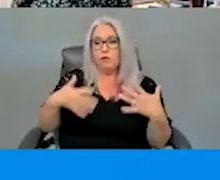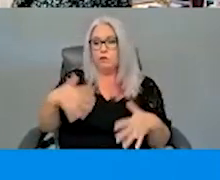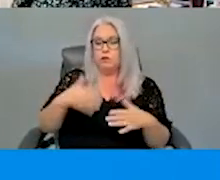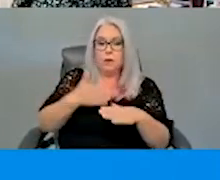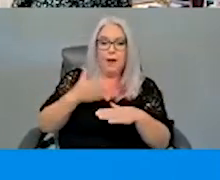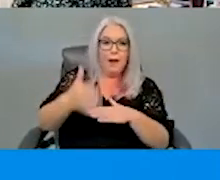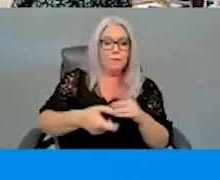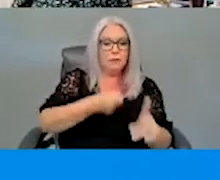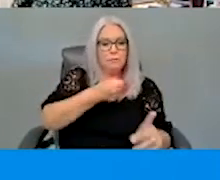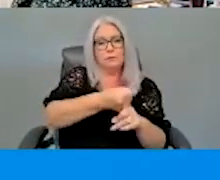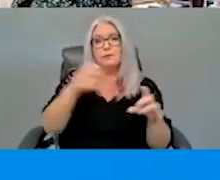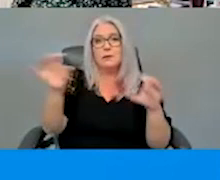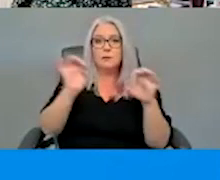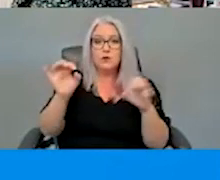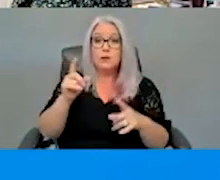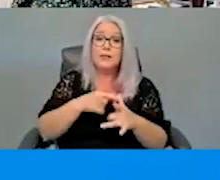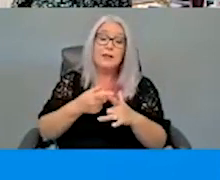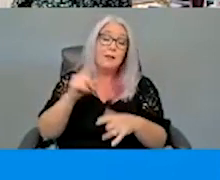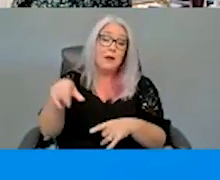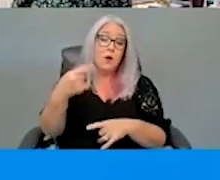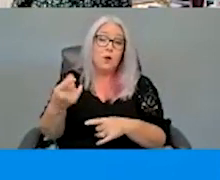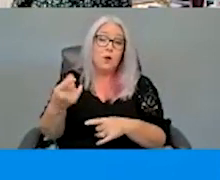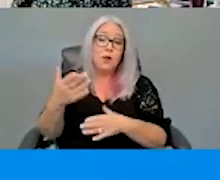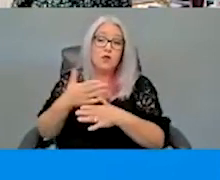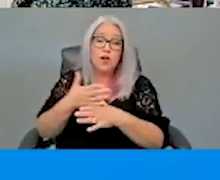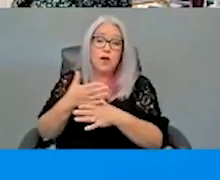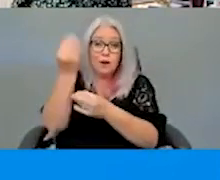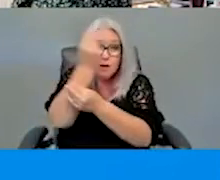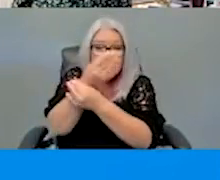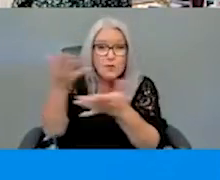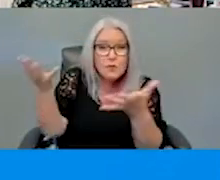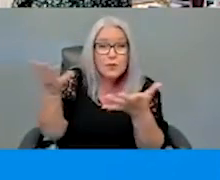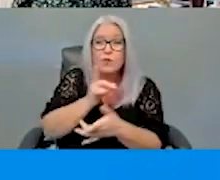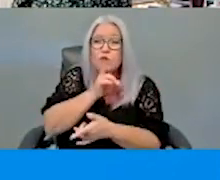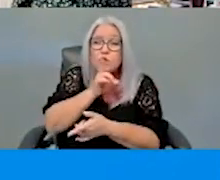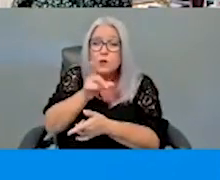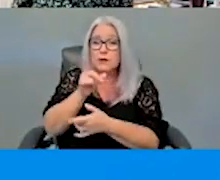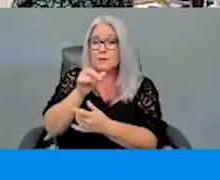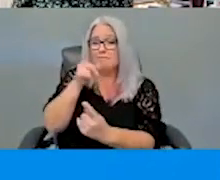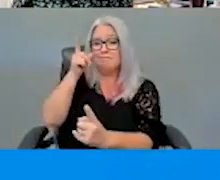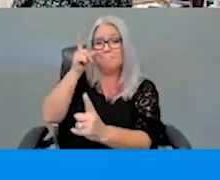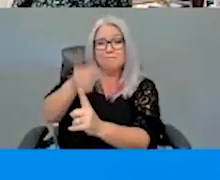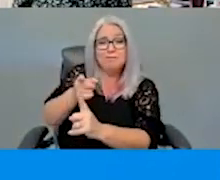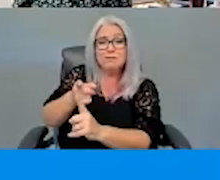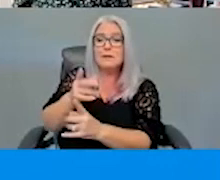still only share what they feel is absolutely essential to get